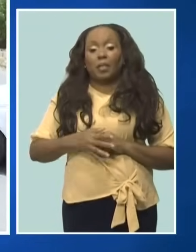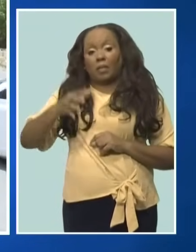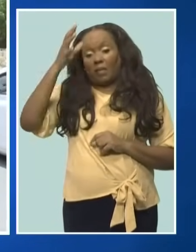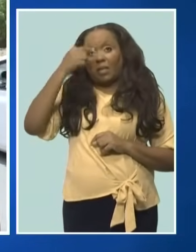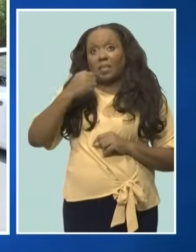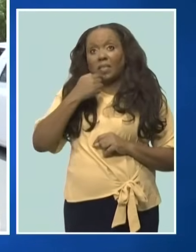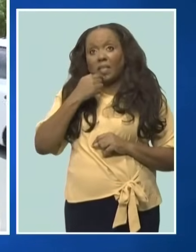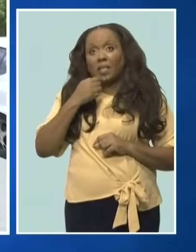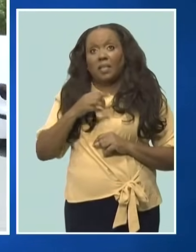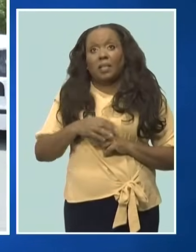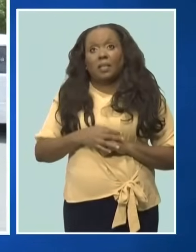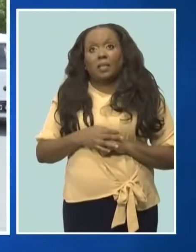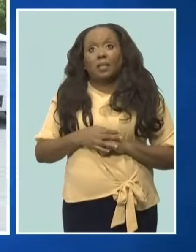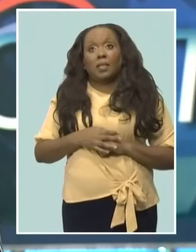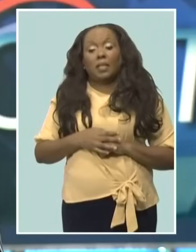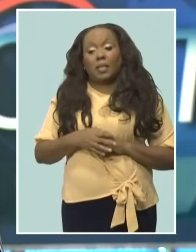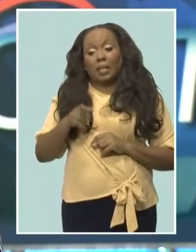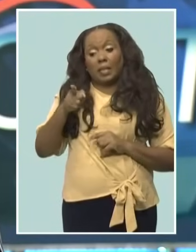more than once.